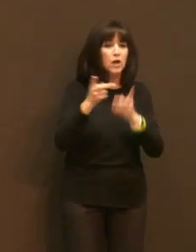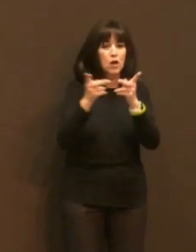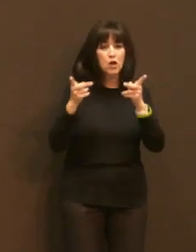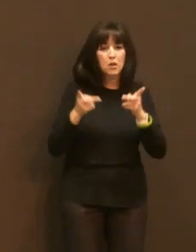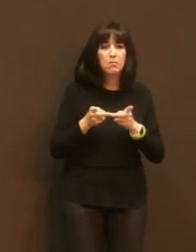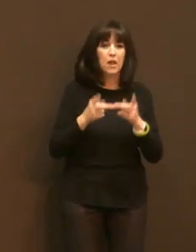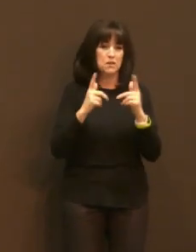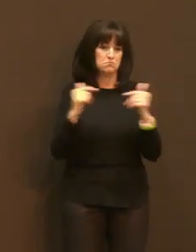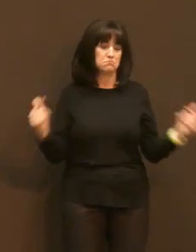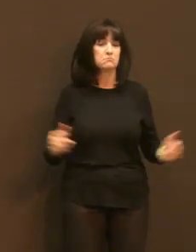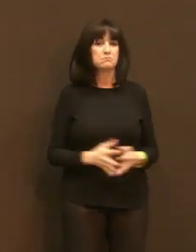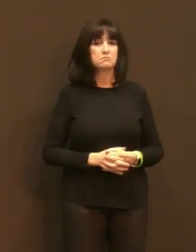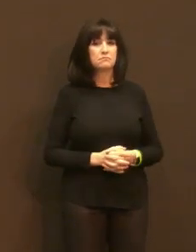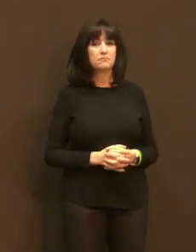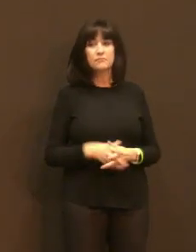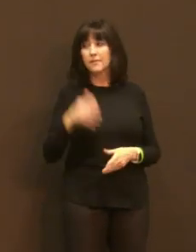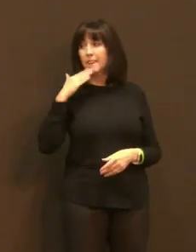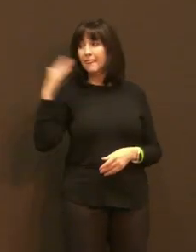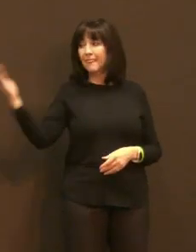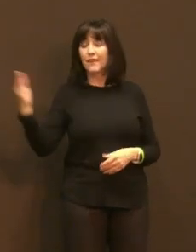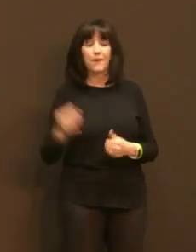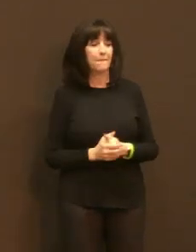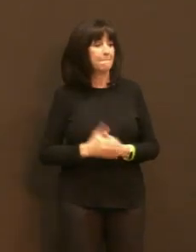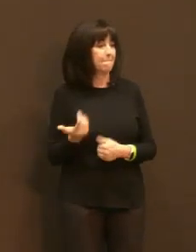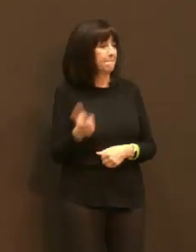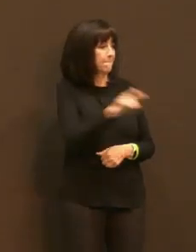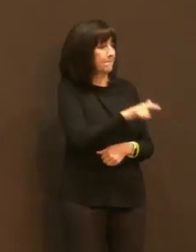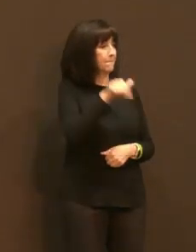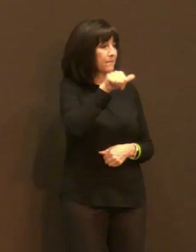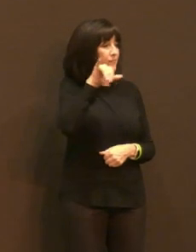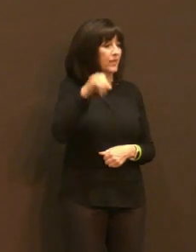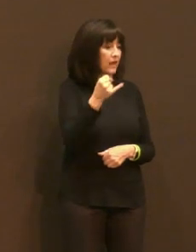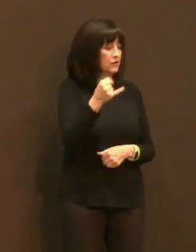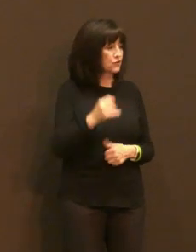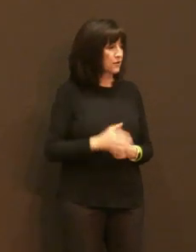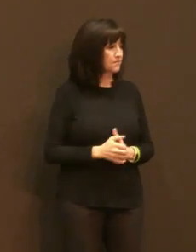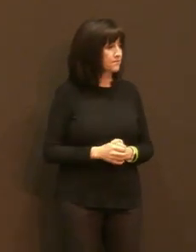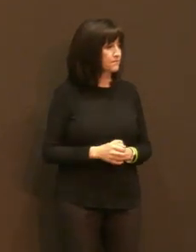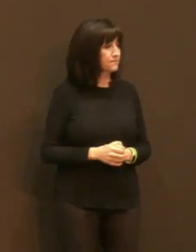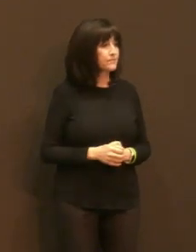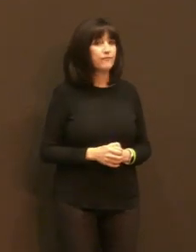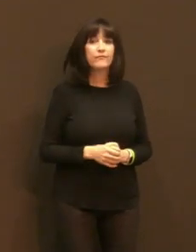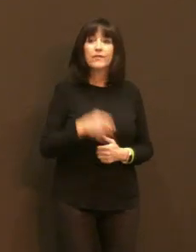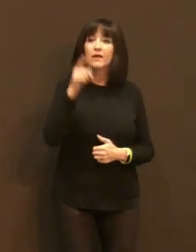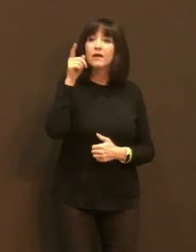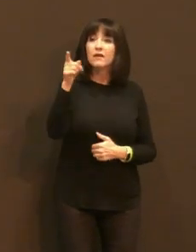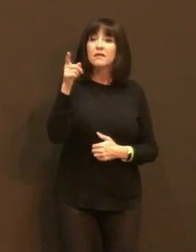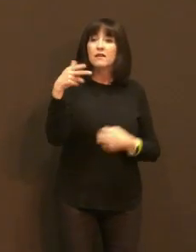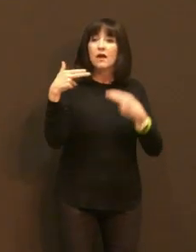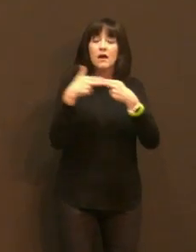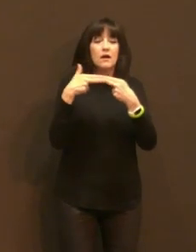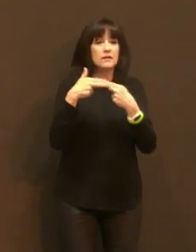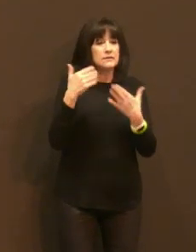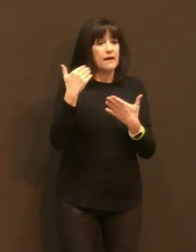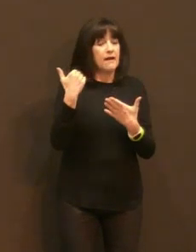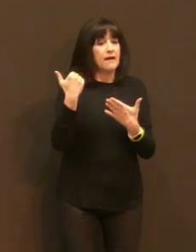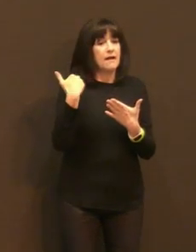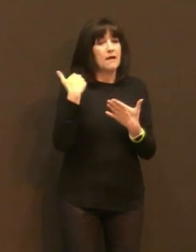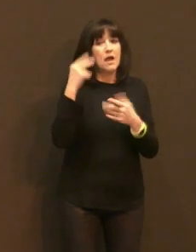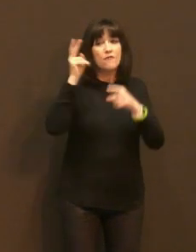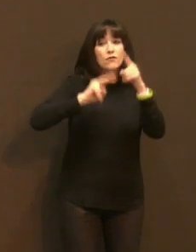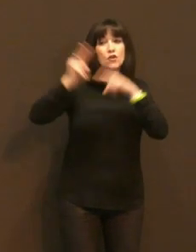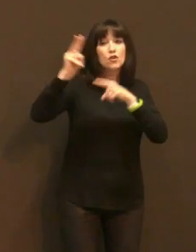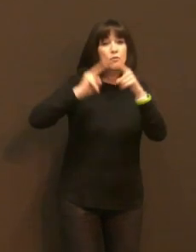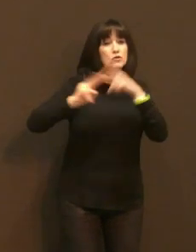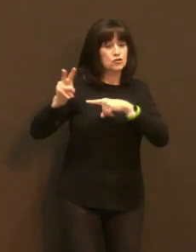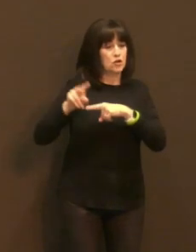Now Thank you, Dr. Rattay. AJ. Thank you, Governor. Got the slide here with the projections that the governor went over a